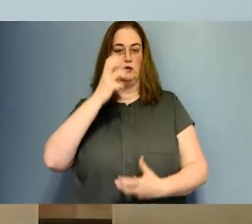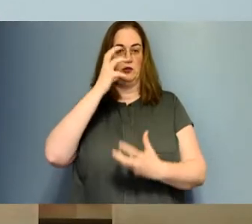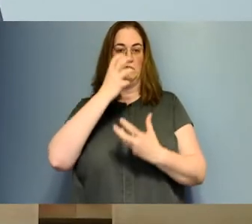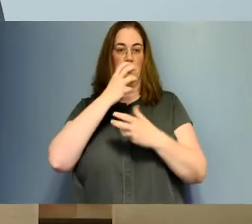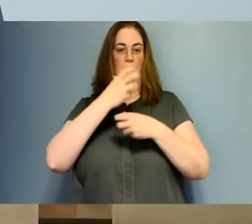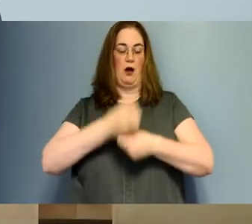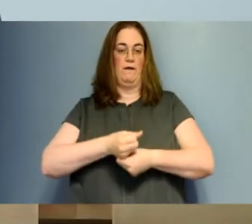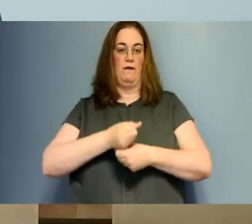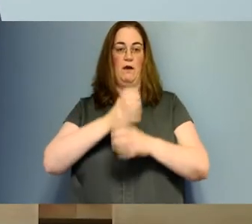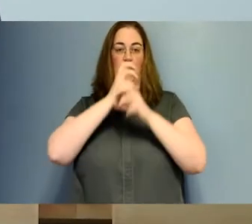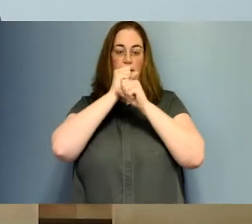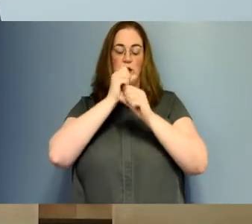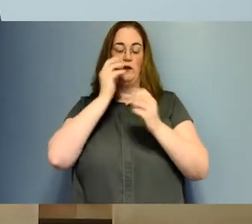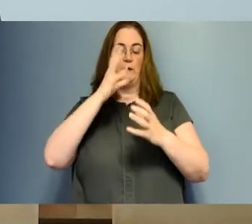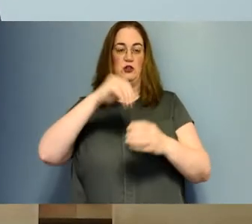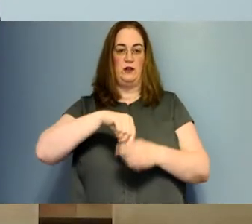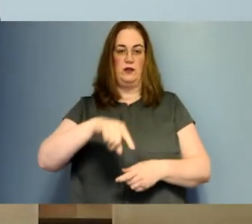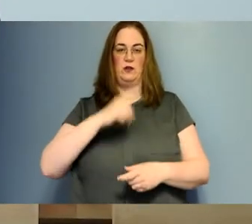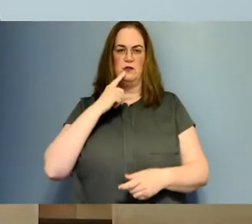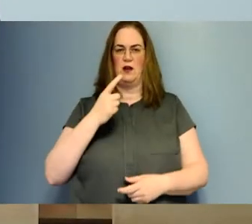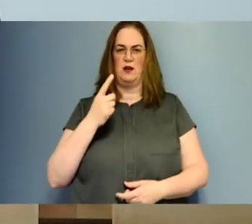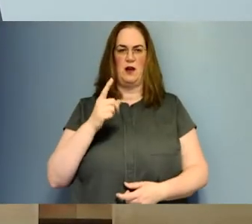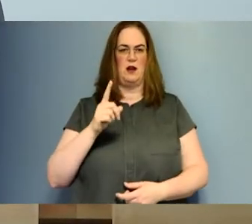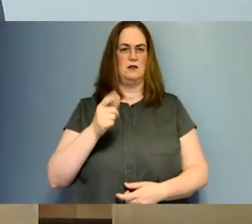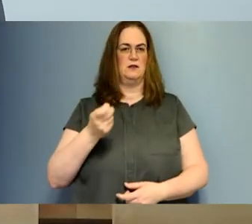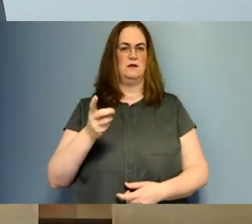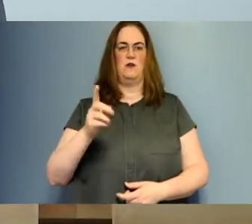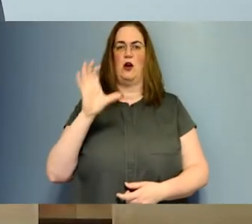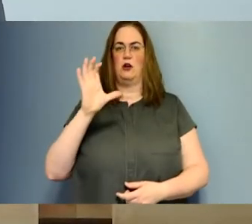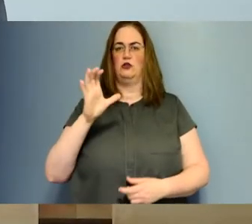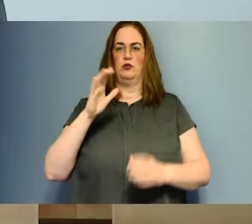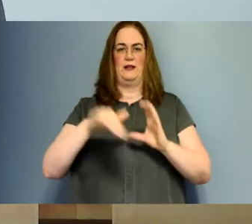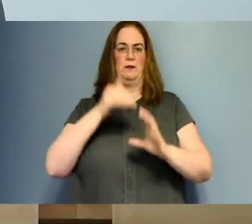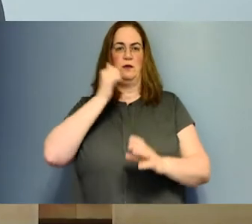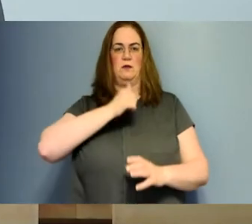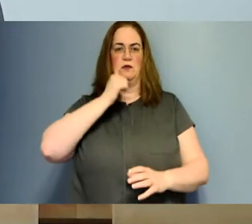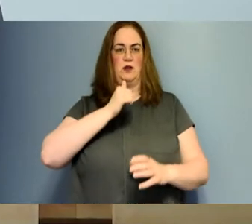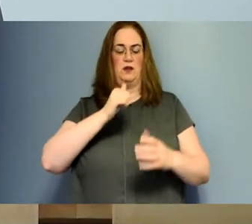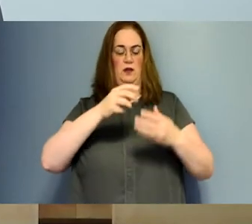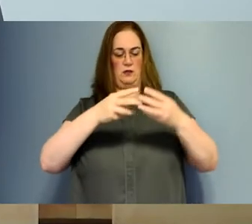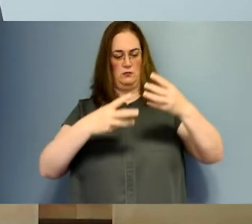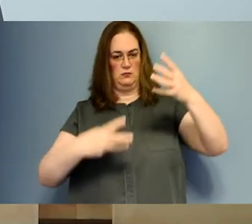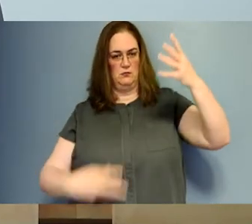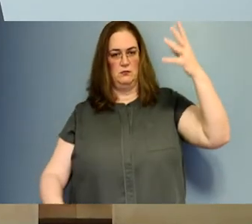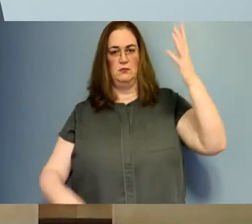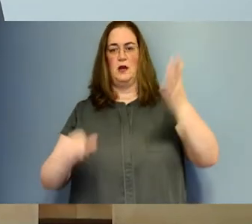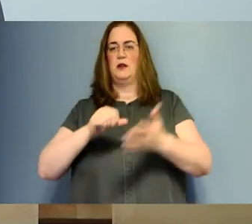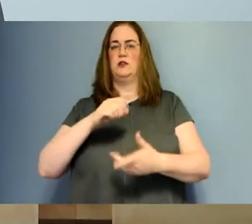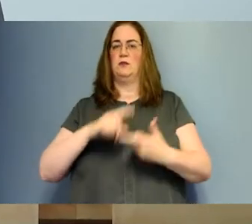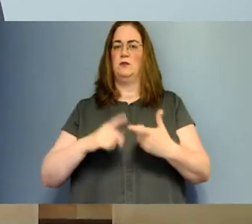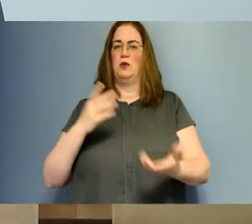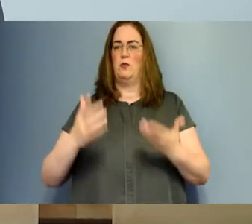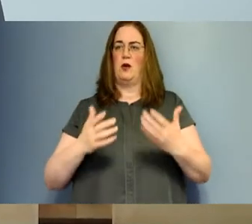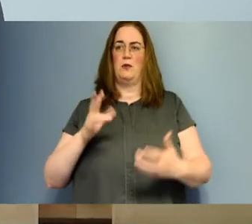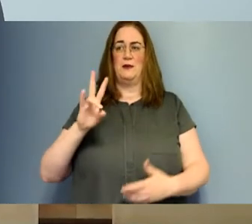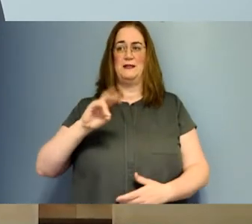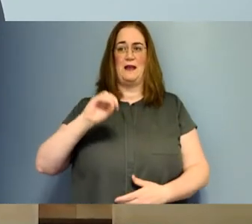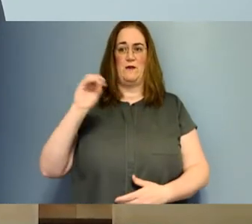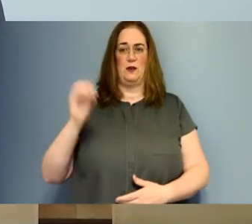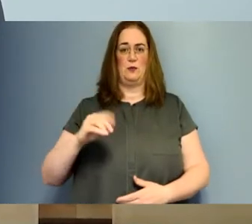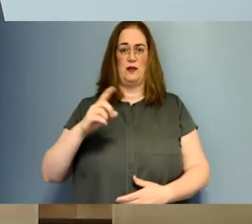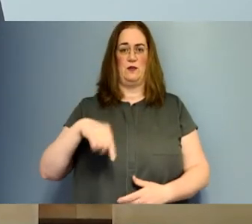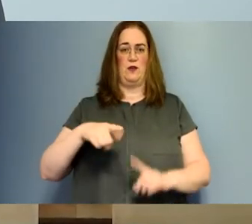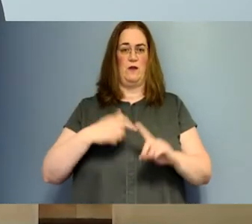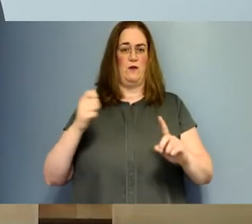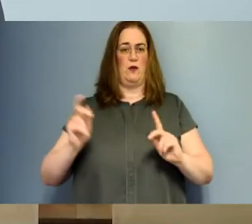information in there. So I get hundreds of emails a day, which works into pages. But probably 70% of them are